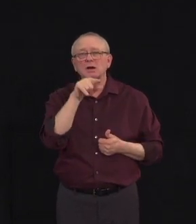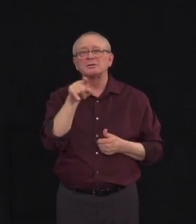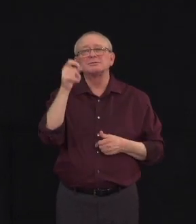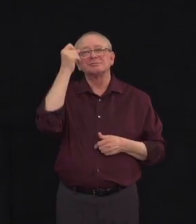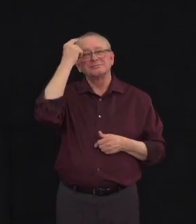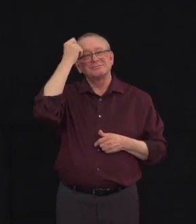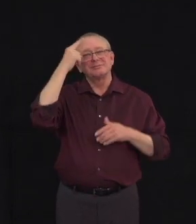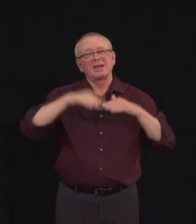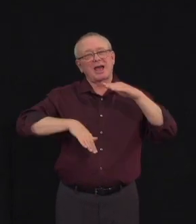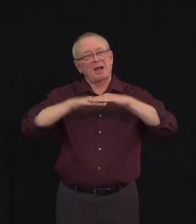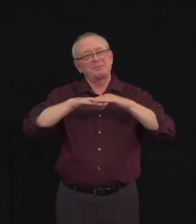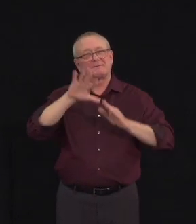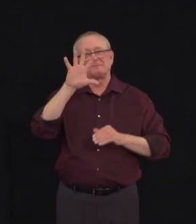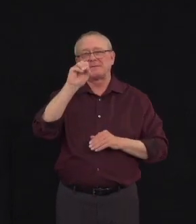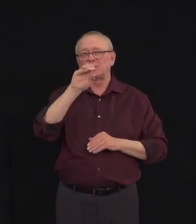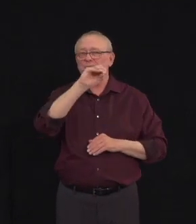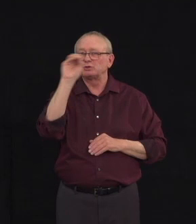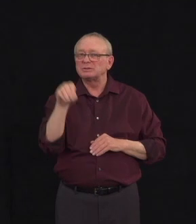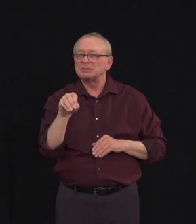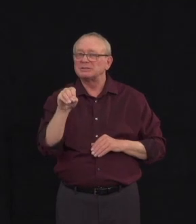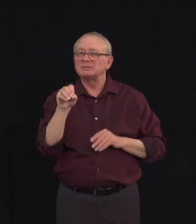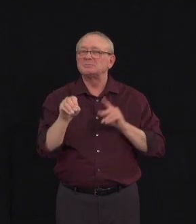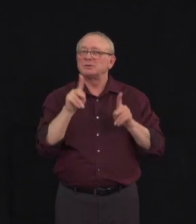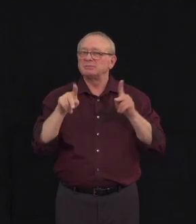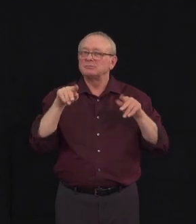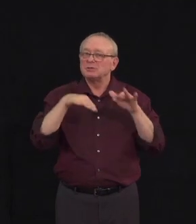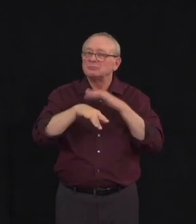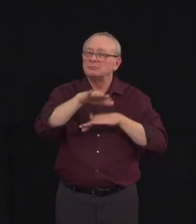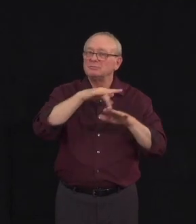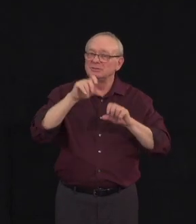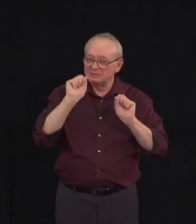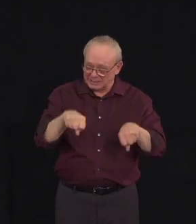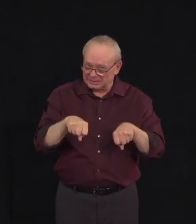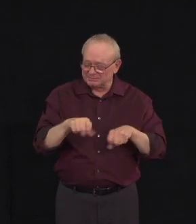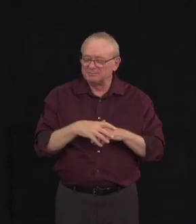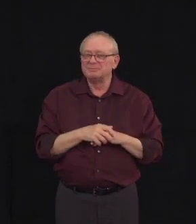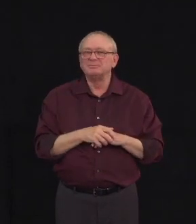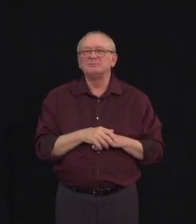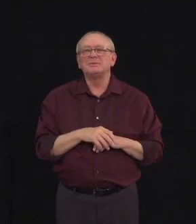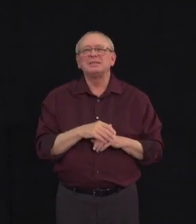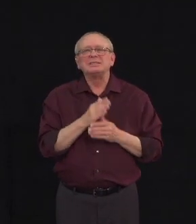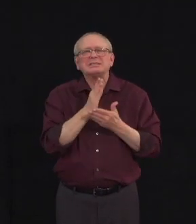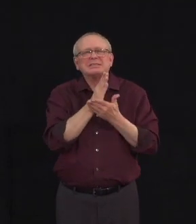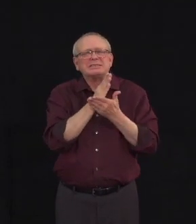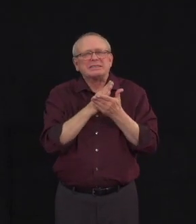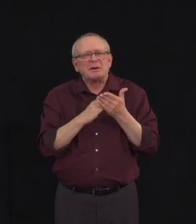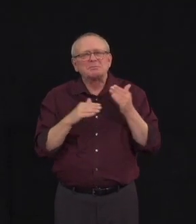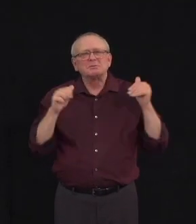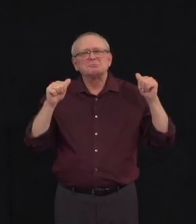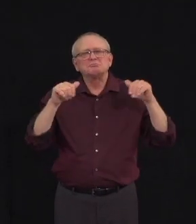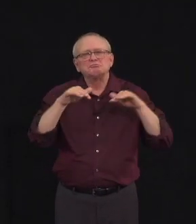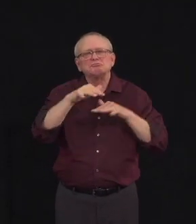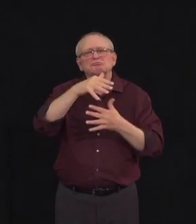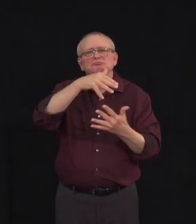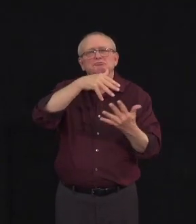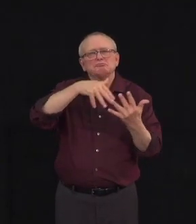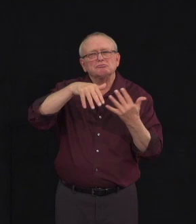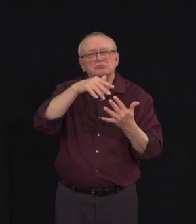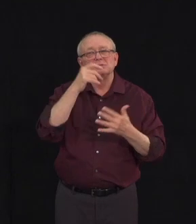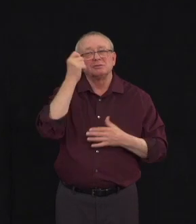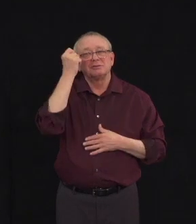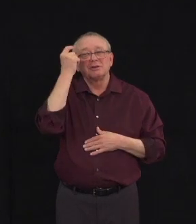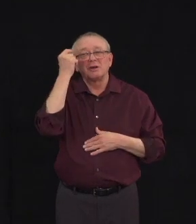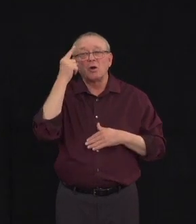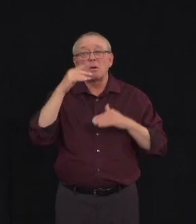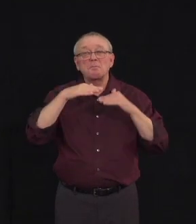some additional outdoor recreation. Gatherings of more than 15 people will not be allowed for the time being,